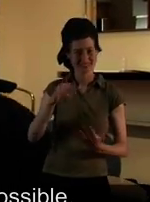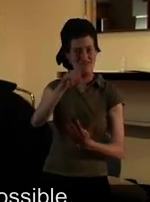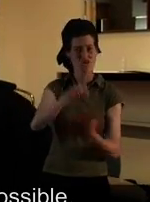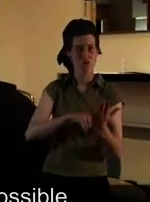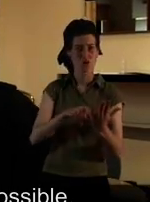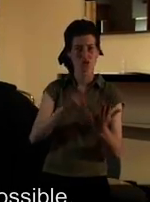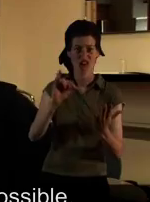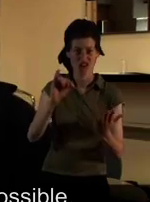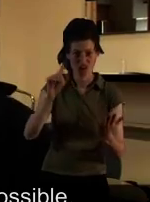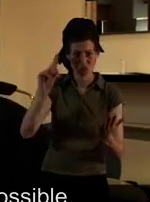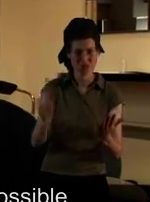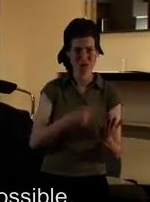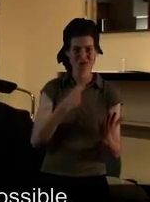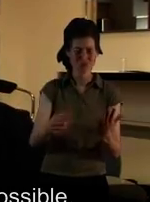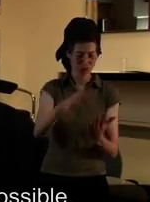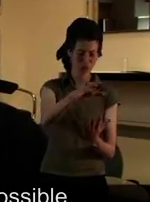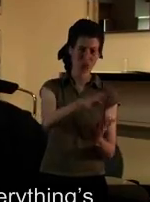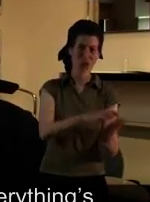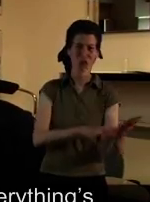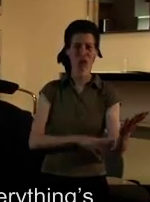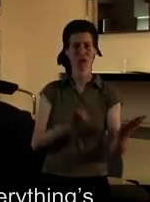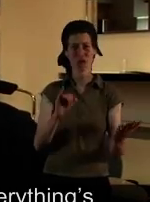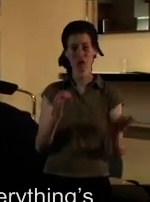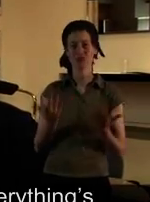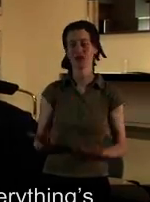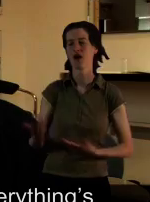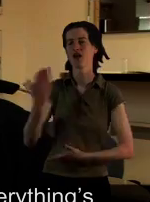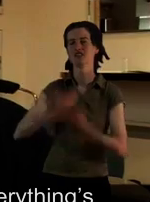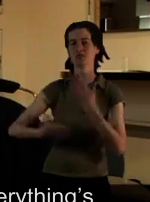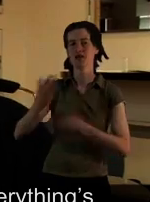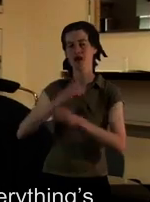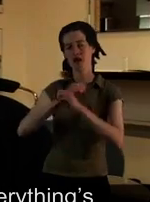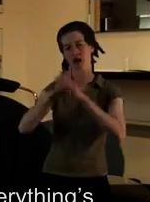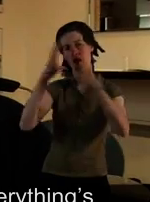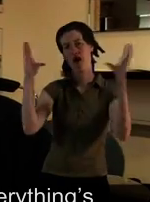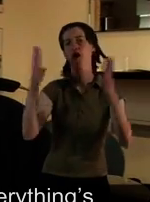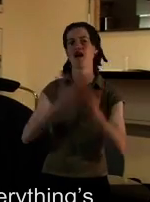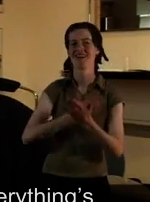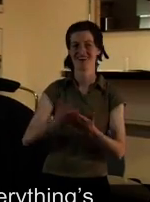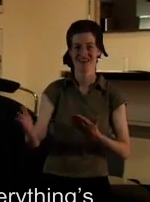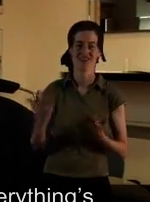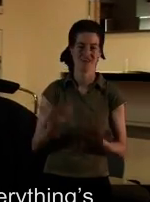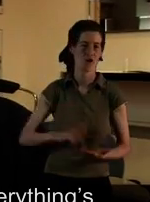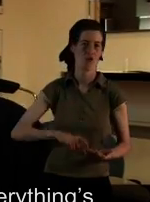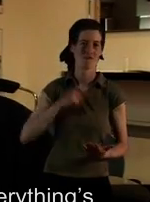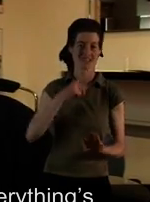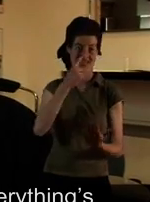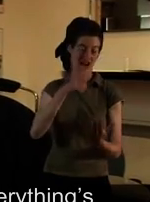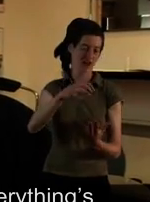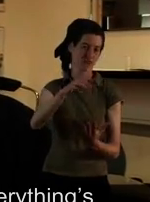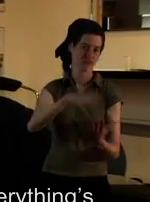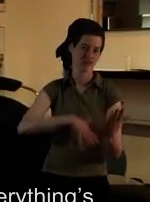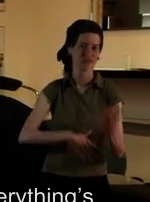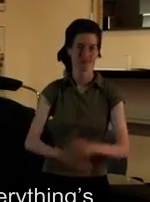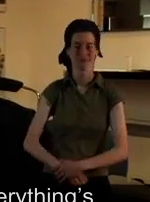oh, it's impossible, I'll never be able to do that. But the way it's been explained and everything has been